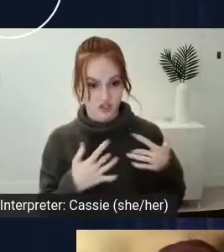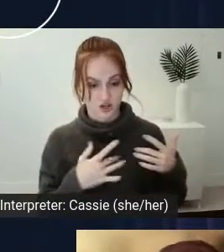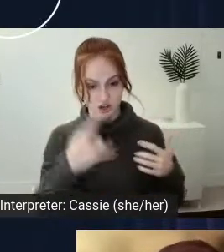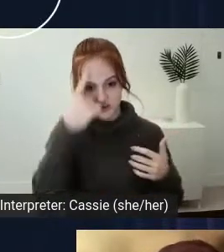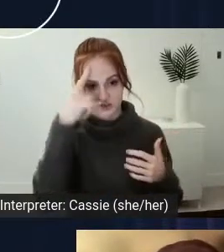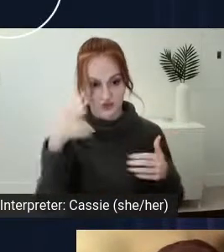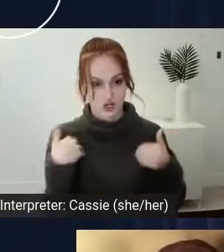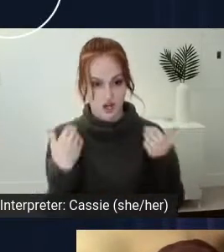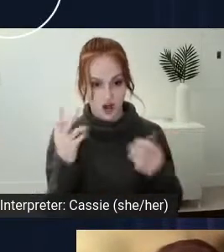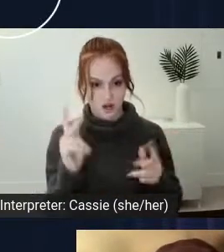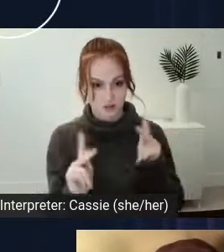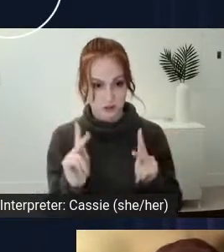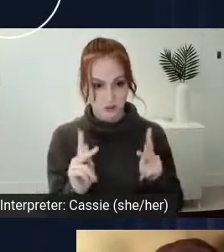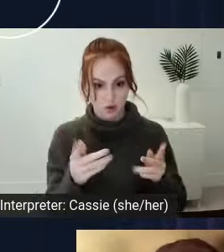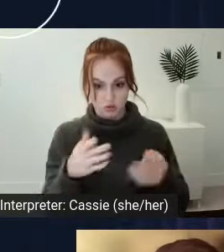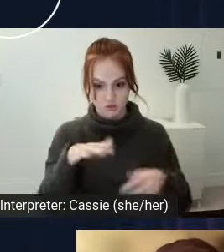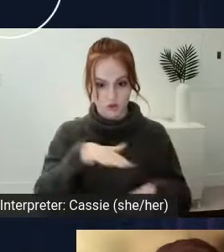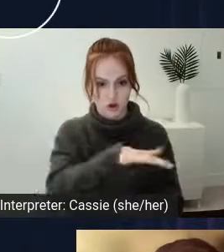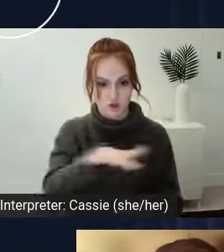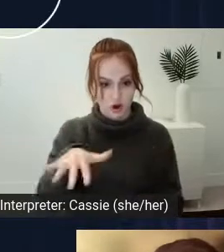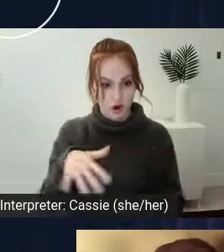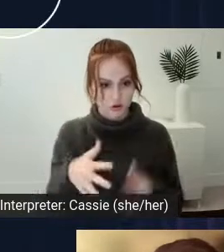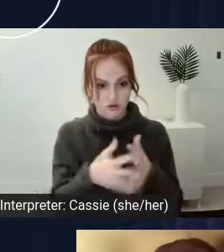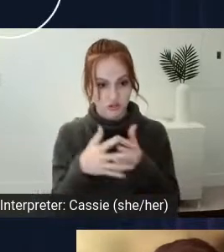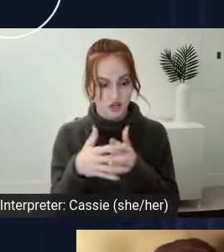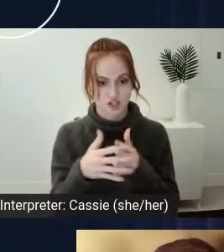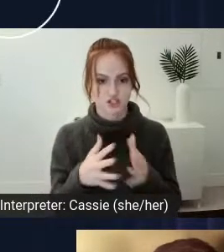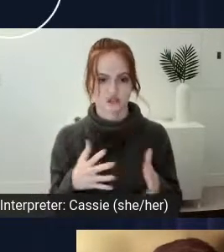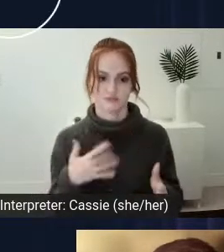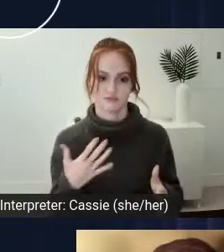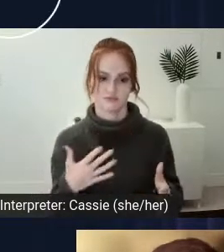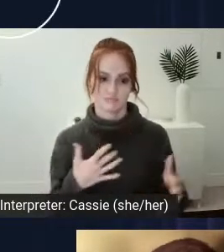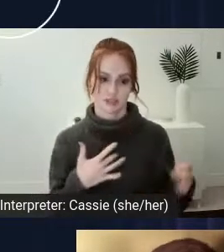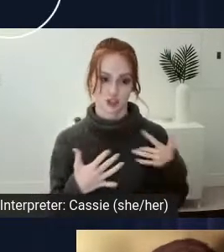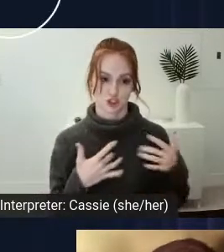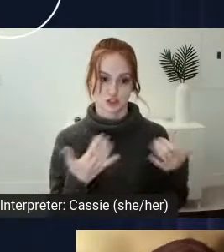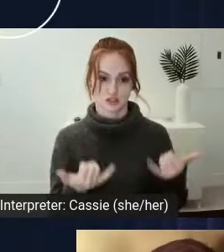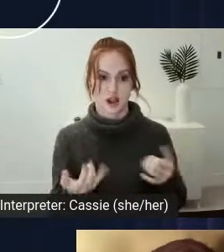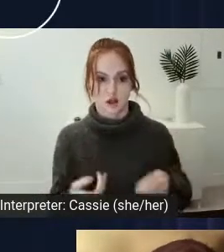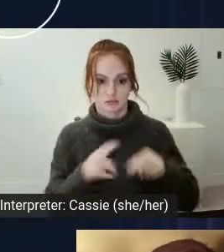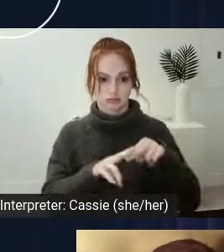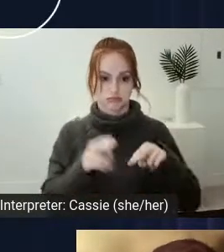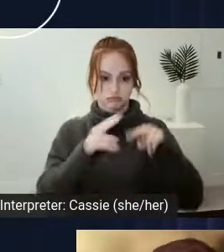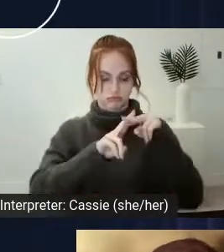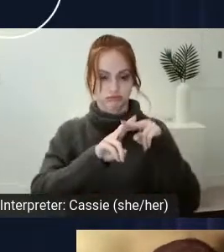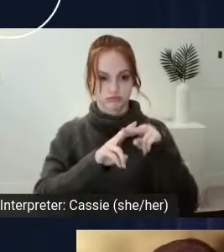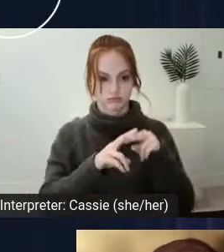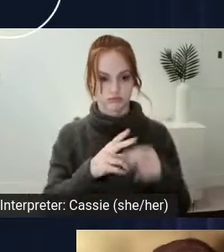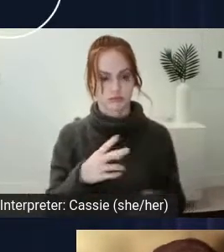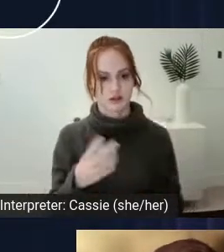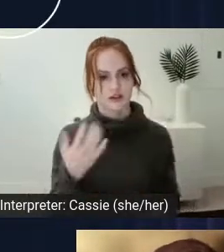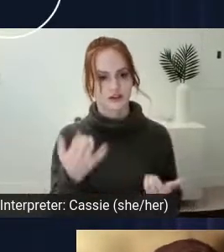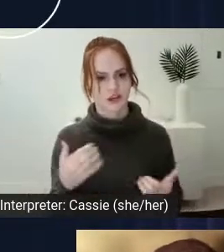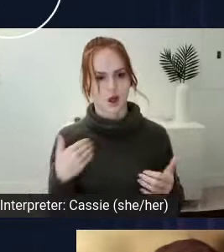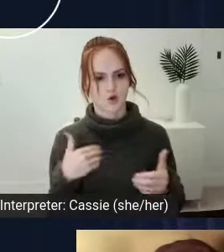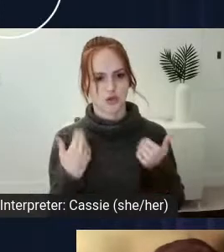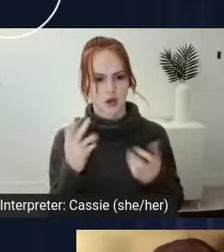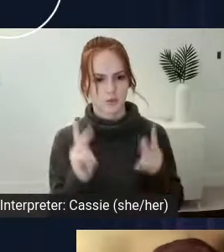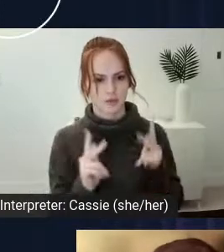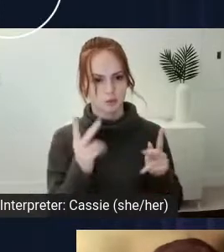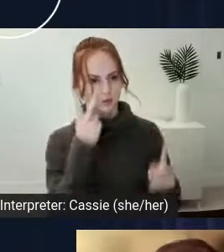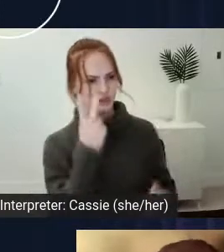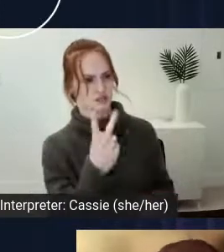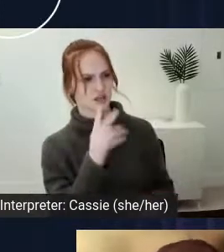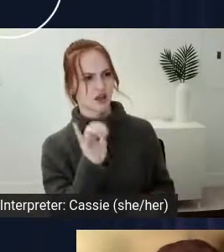country, whether or not they're in the states. They're seeing policies being made about themselves and about their